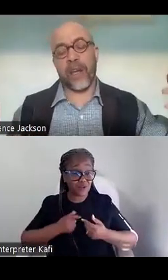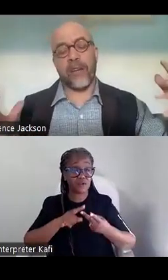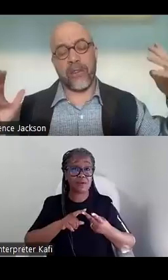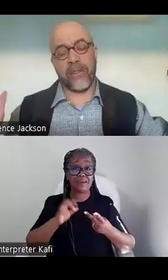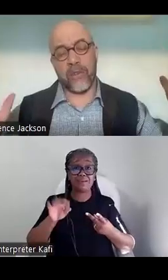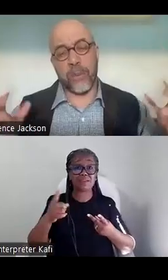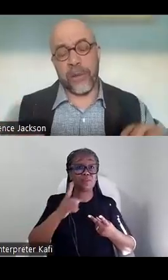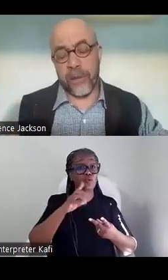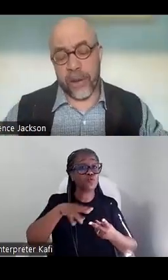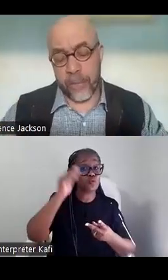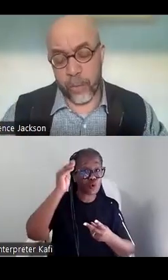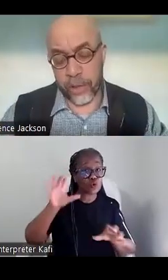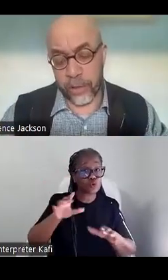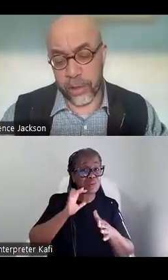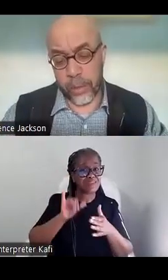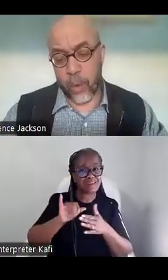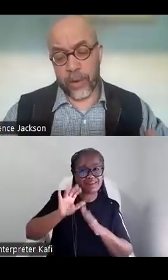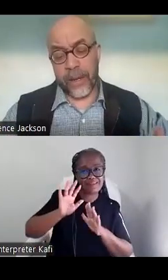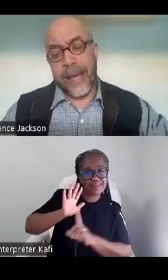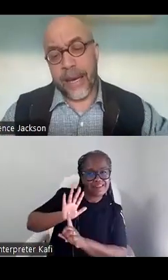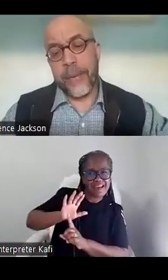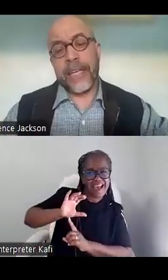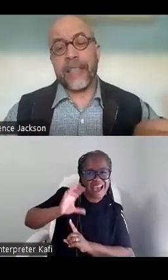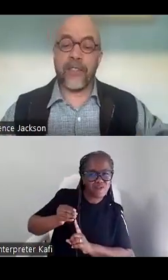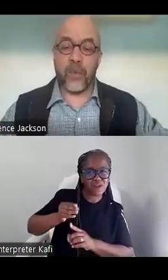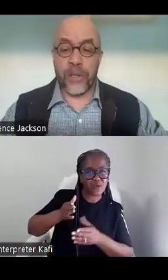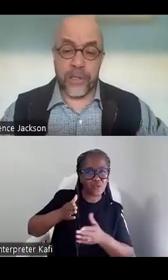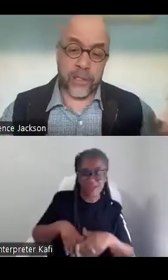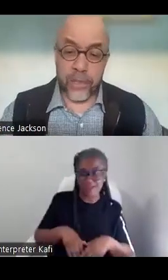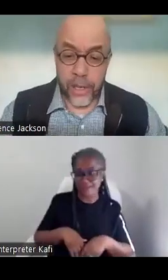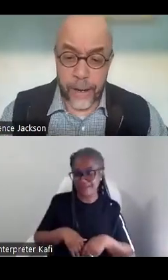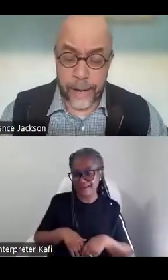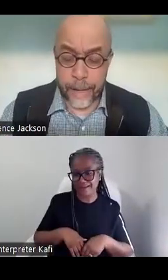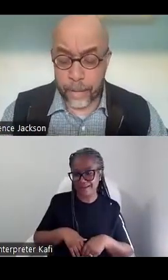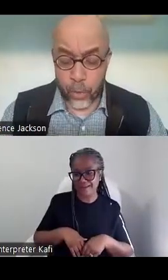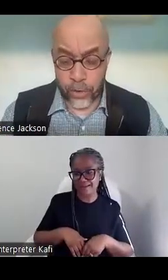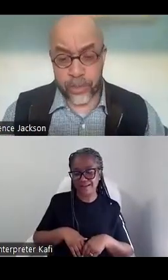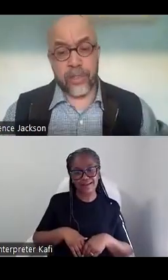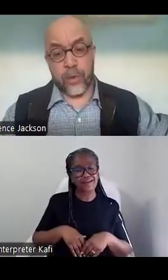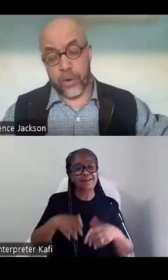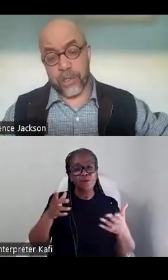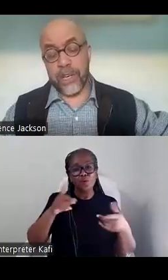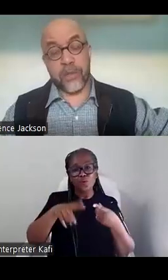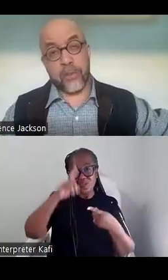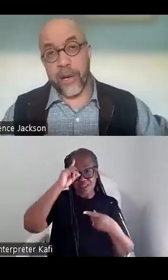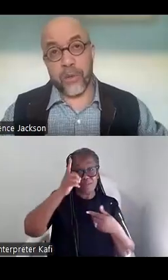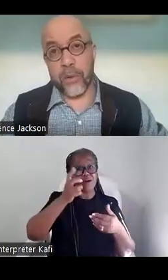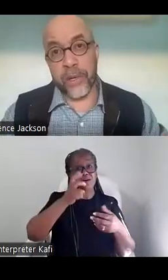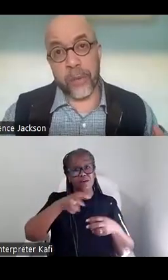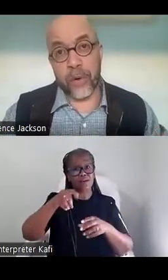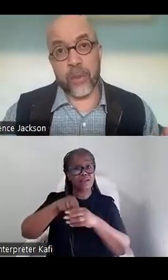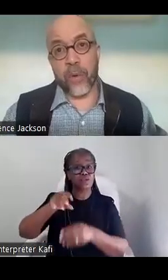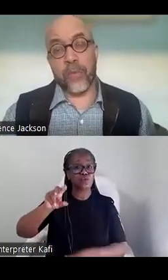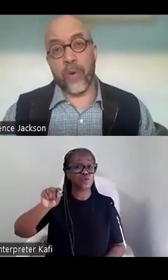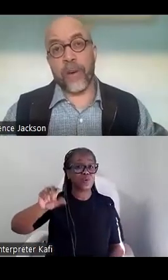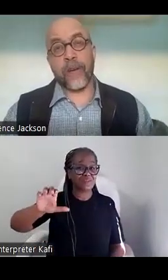way, that these would be really, really important. Coming into the 20th century, Zora Hurston, who of course graduates from high school here